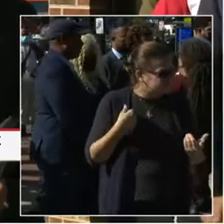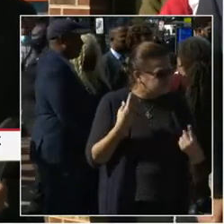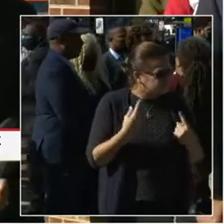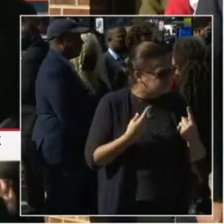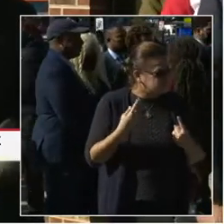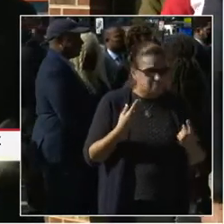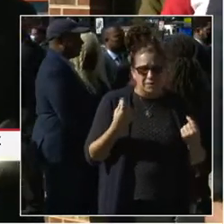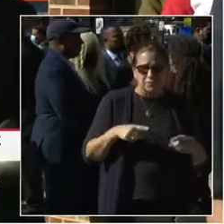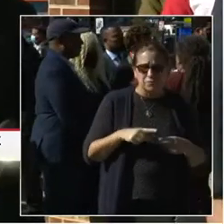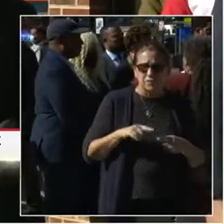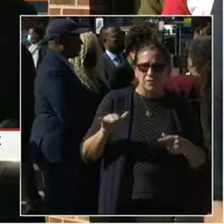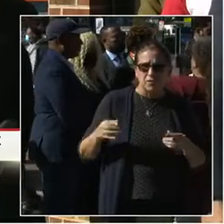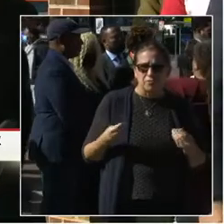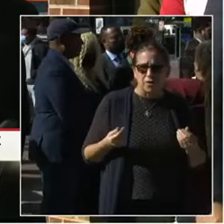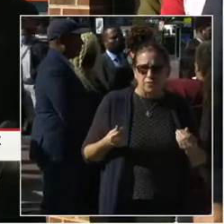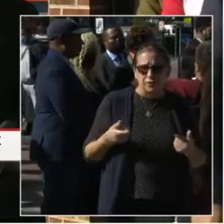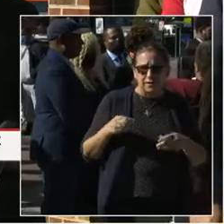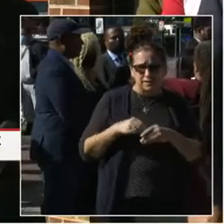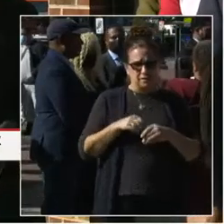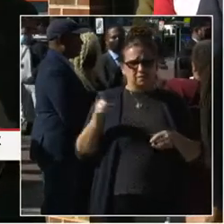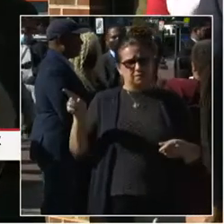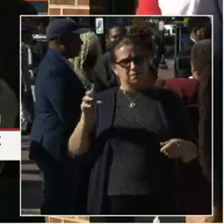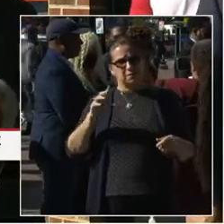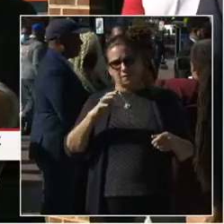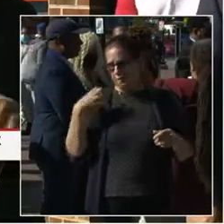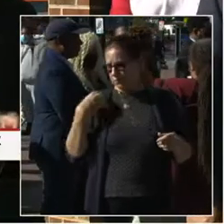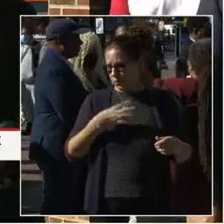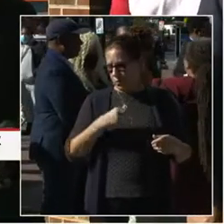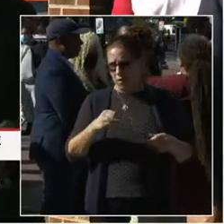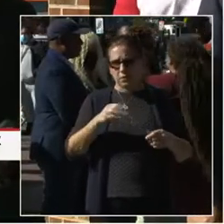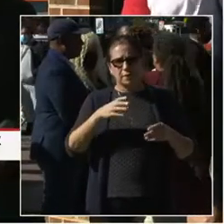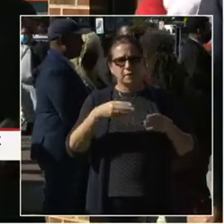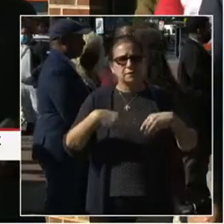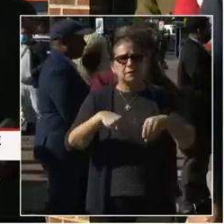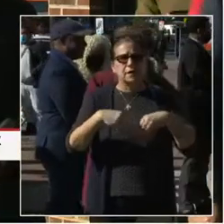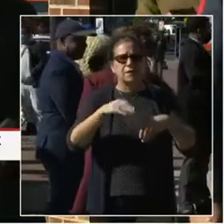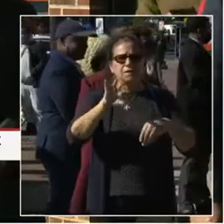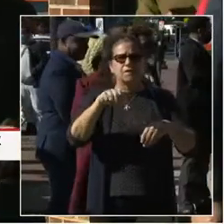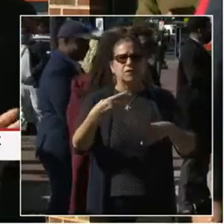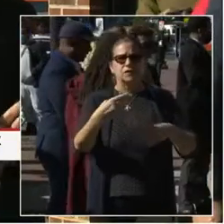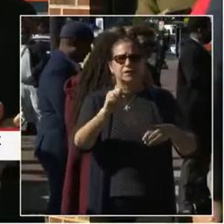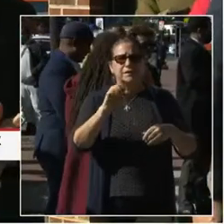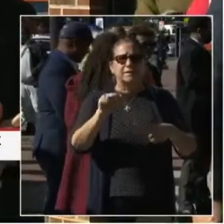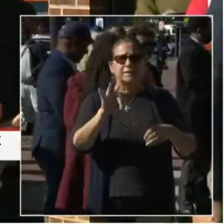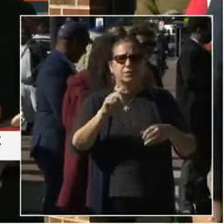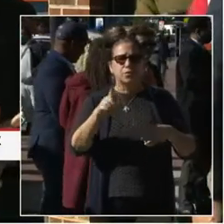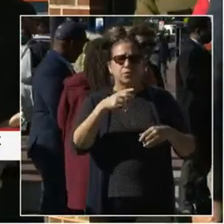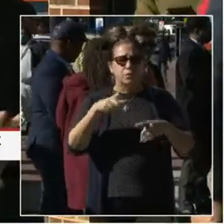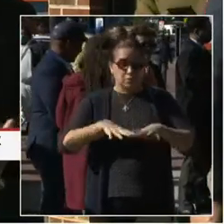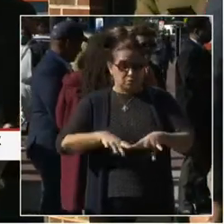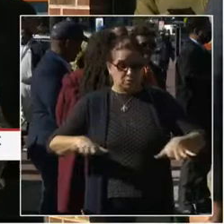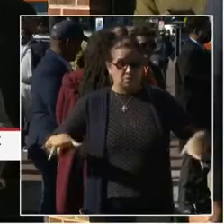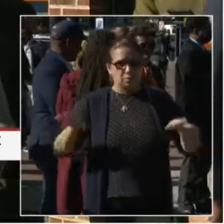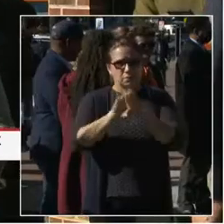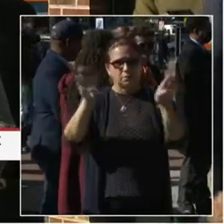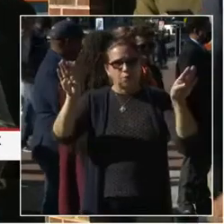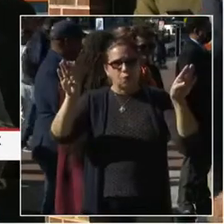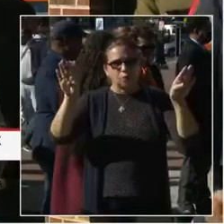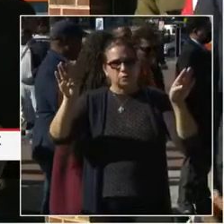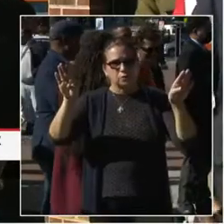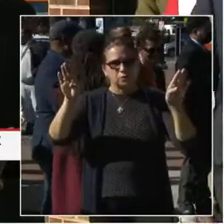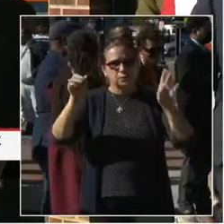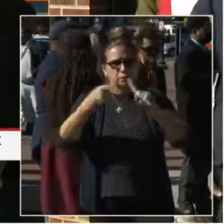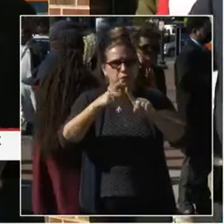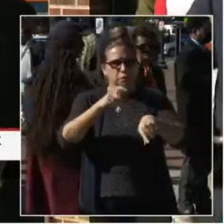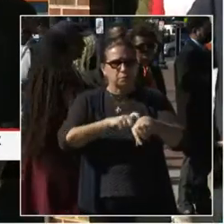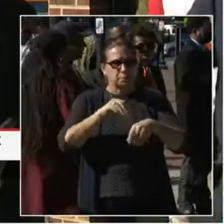you have to say about that? Well, I'm saddened by it, Sam, that over the course of many years, long before